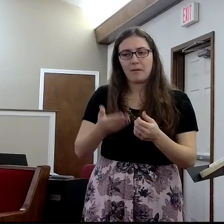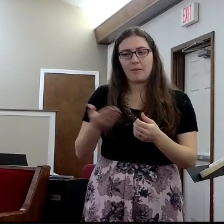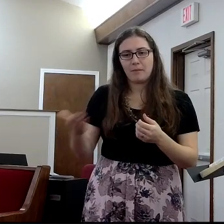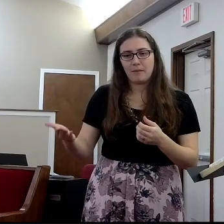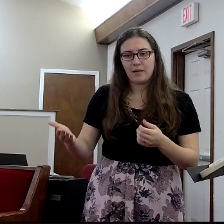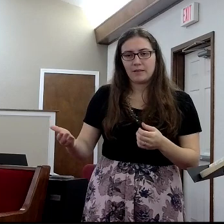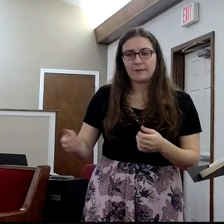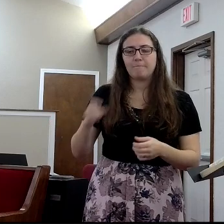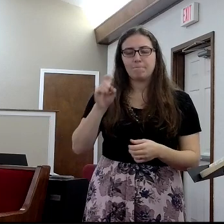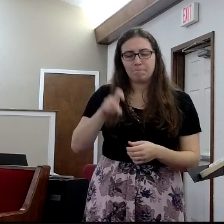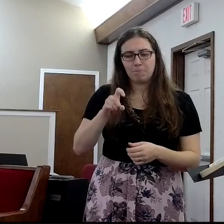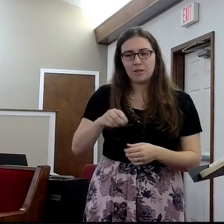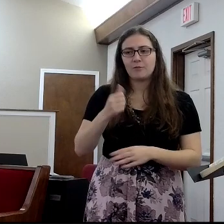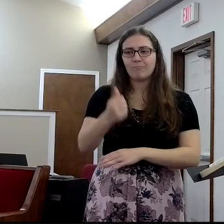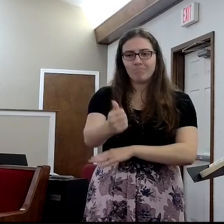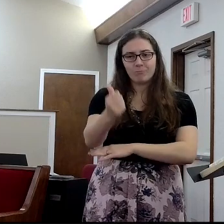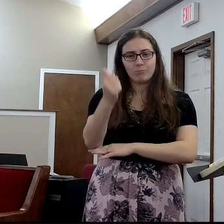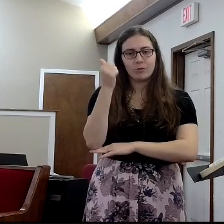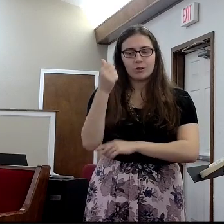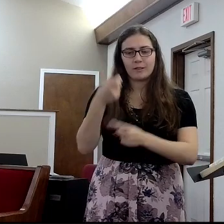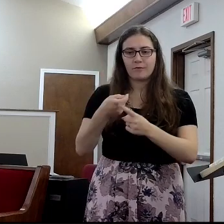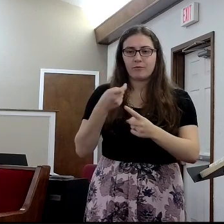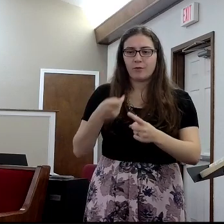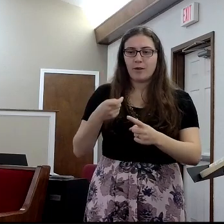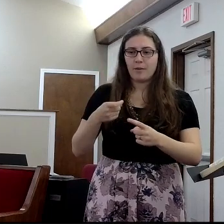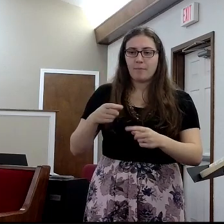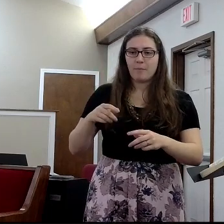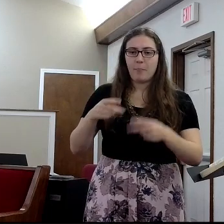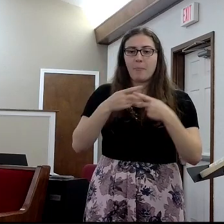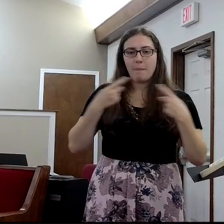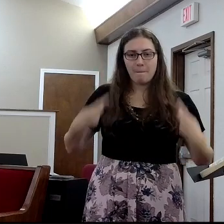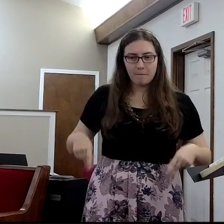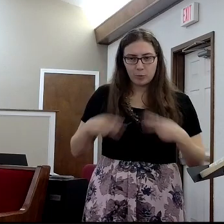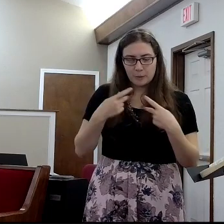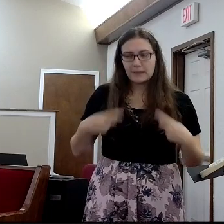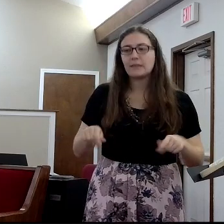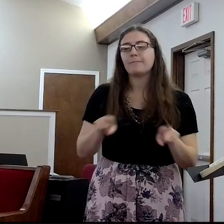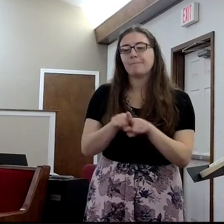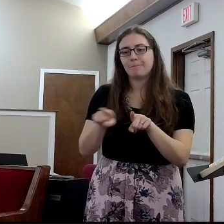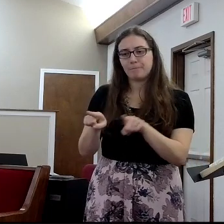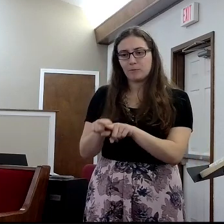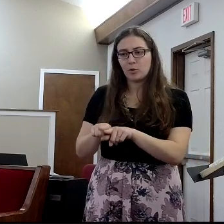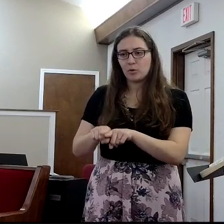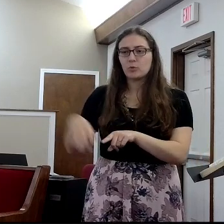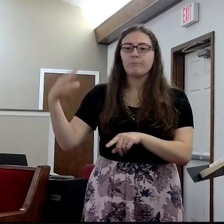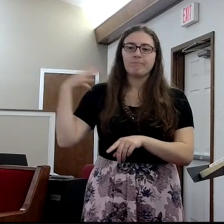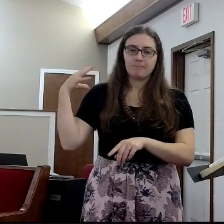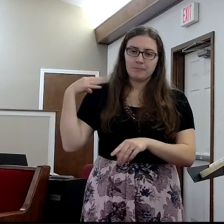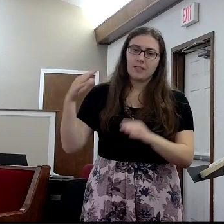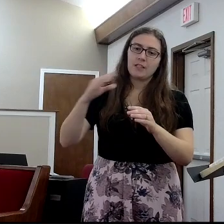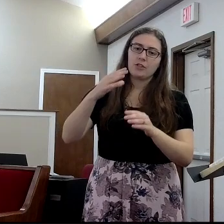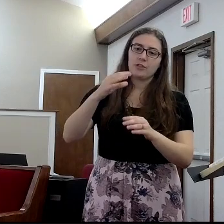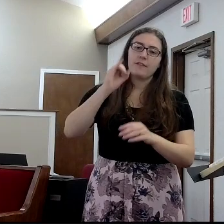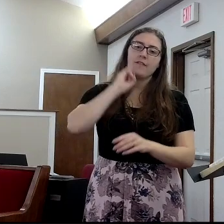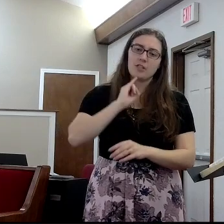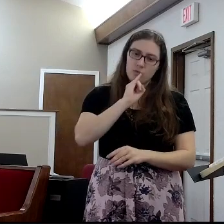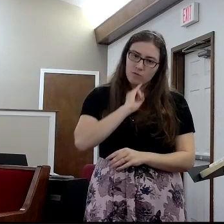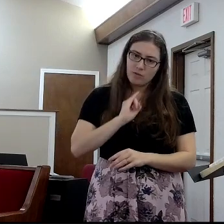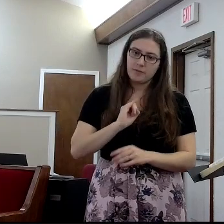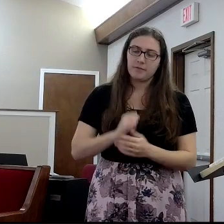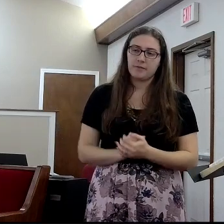things, and be rejected of the elders, and of the chief priests, and the scribes, and be killed, and after 3 days rise